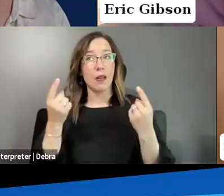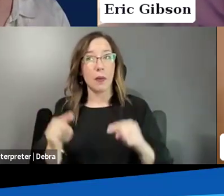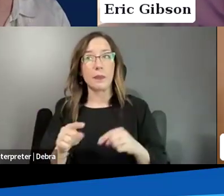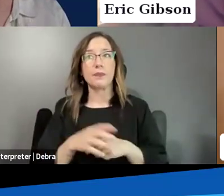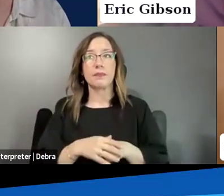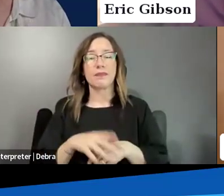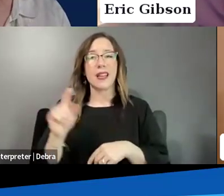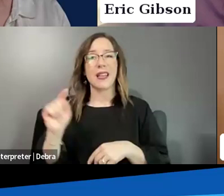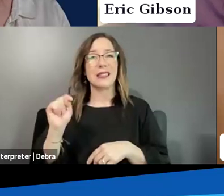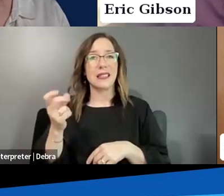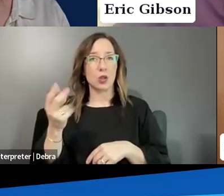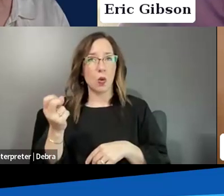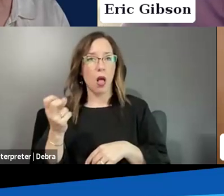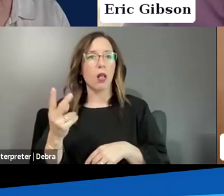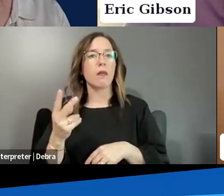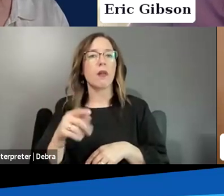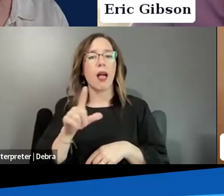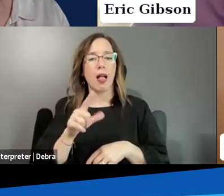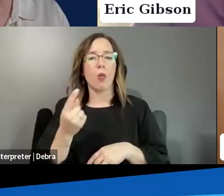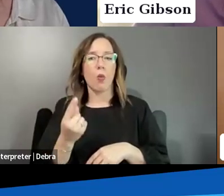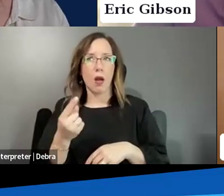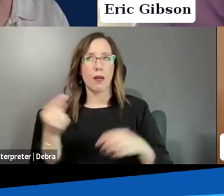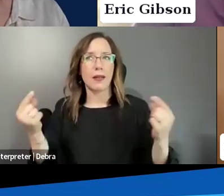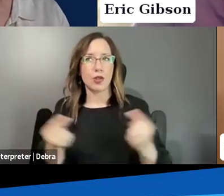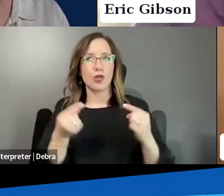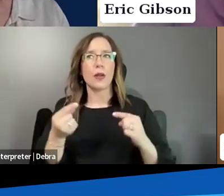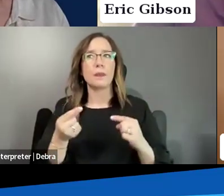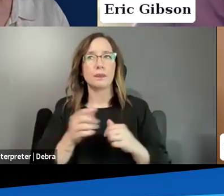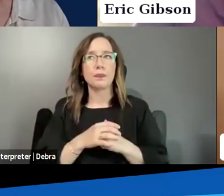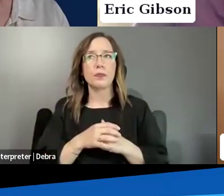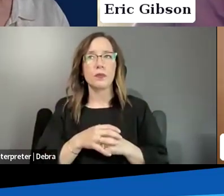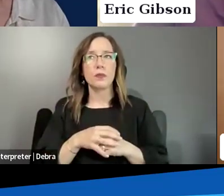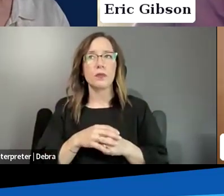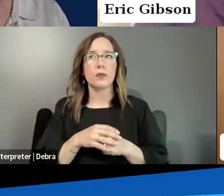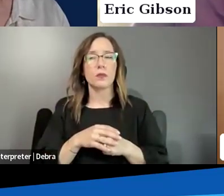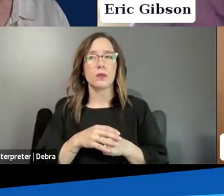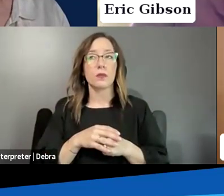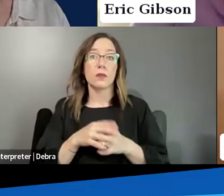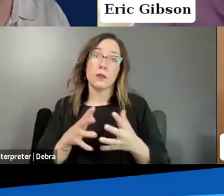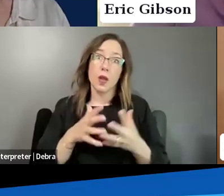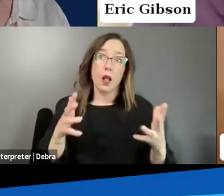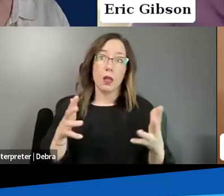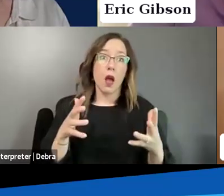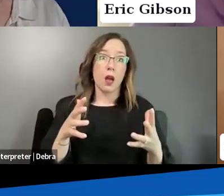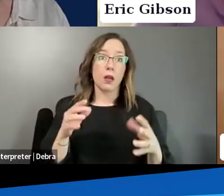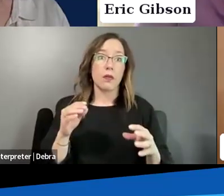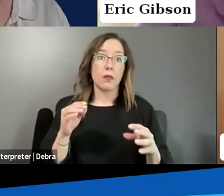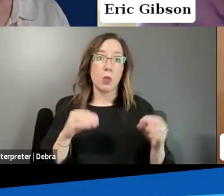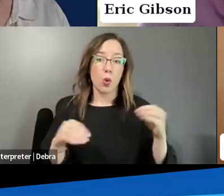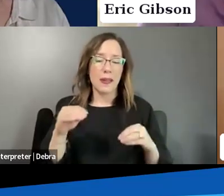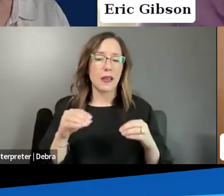have a T12L1 injury. So I ended up having a lot of ability. So even if there